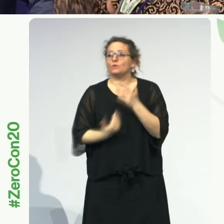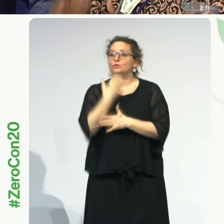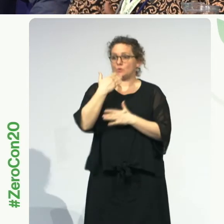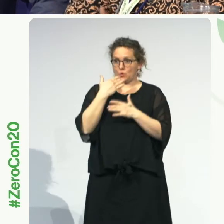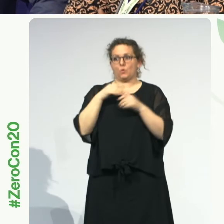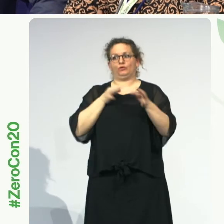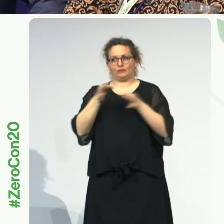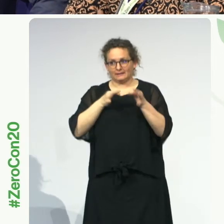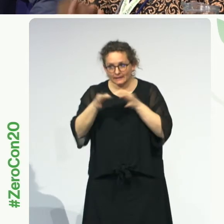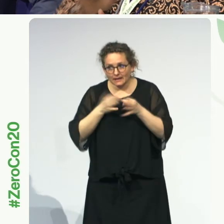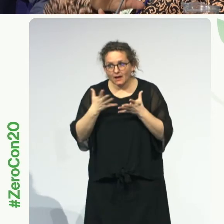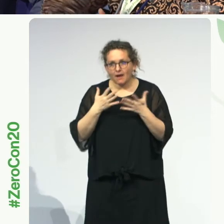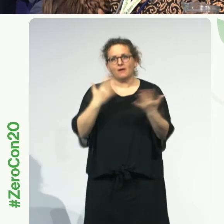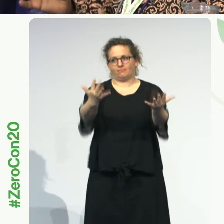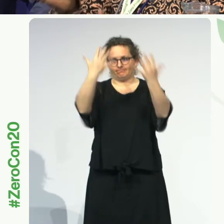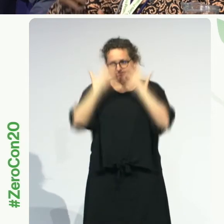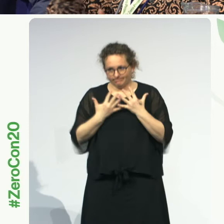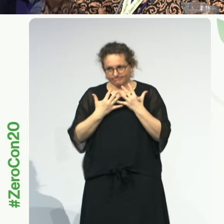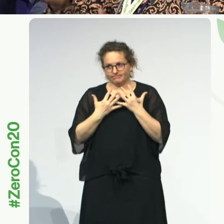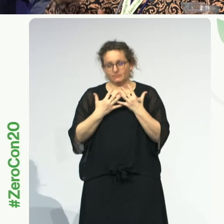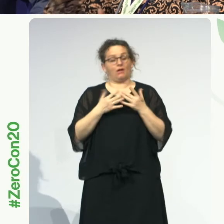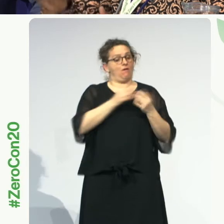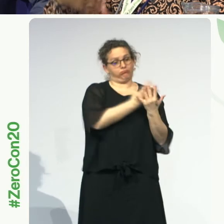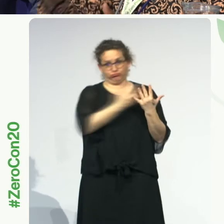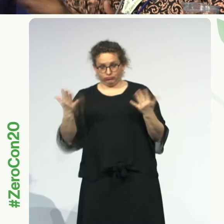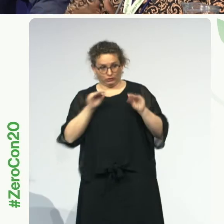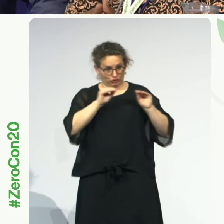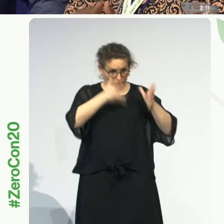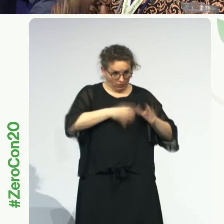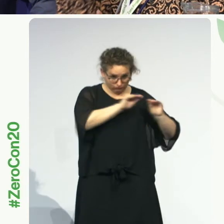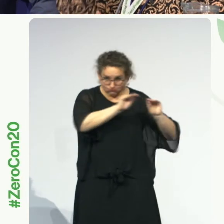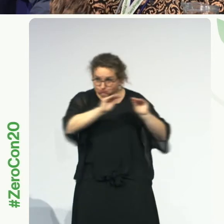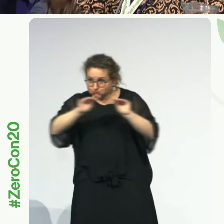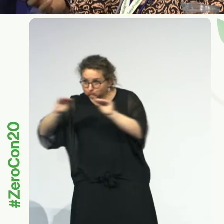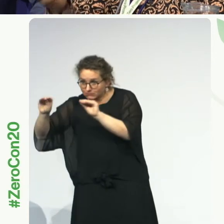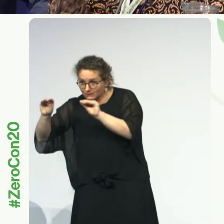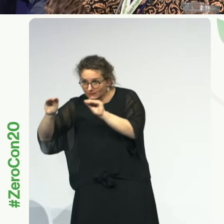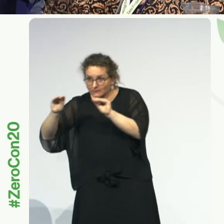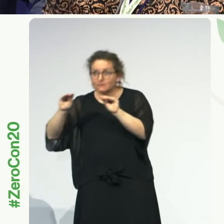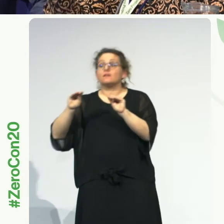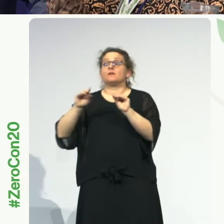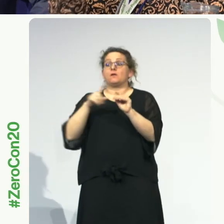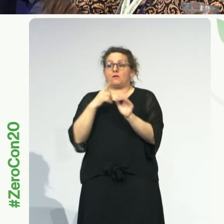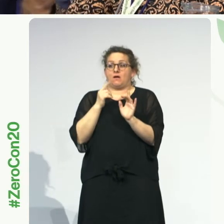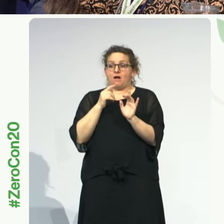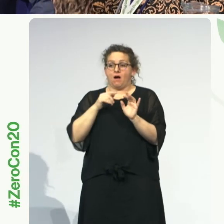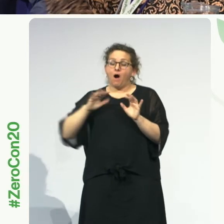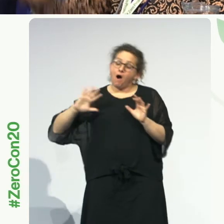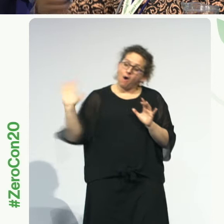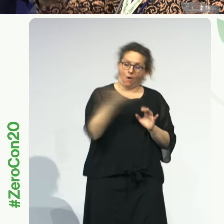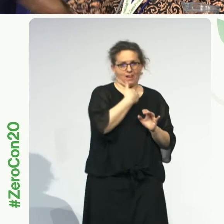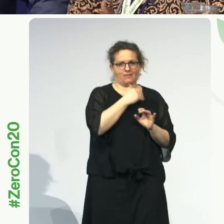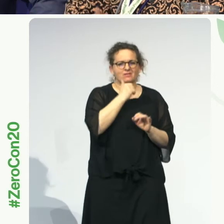schools were trained. So we did not pick a few teachers to train and then expect them